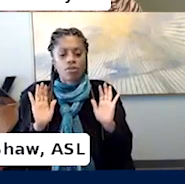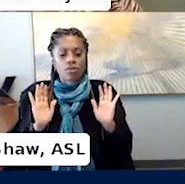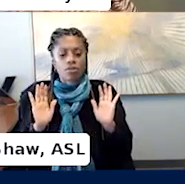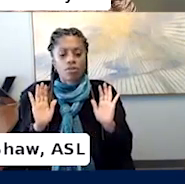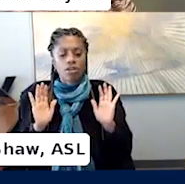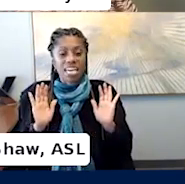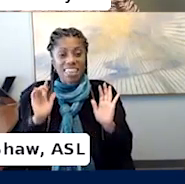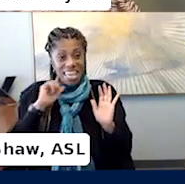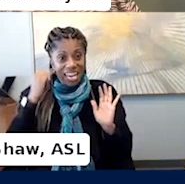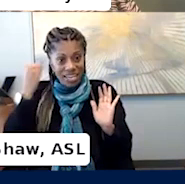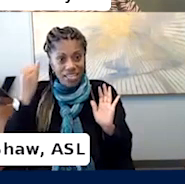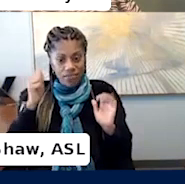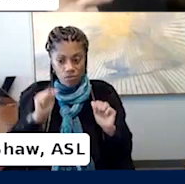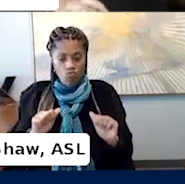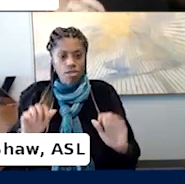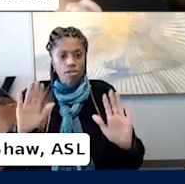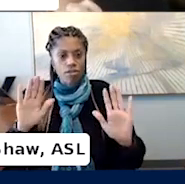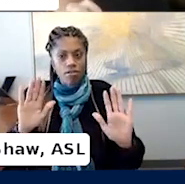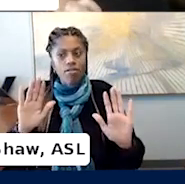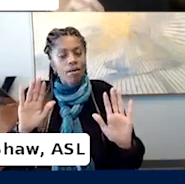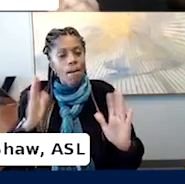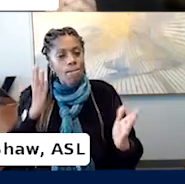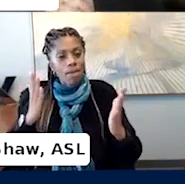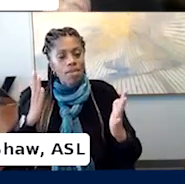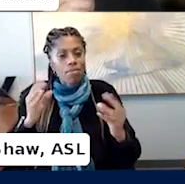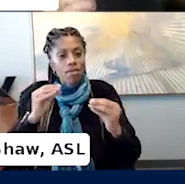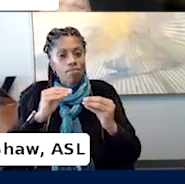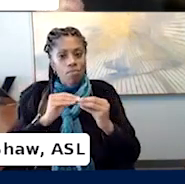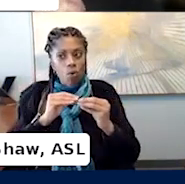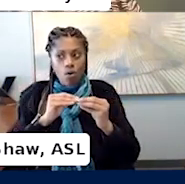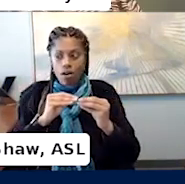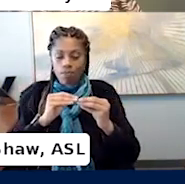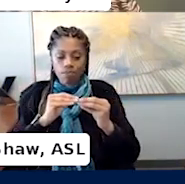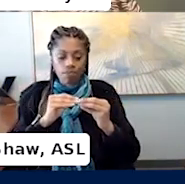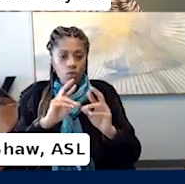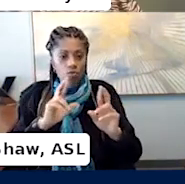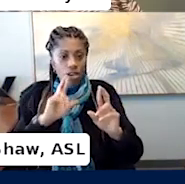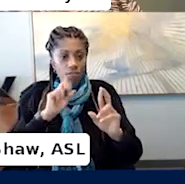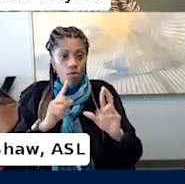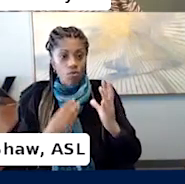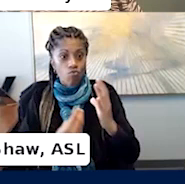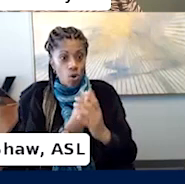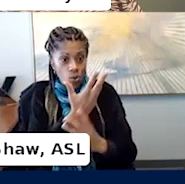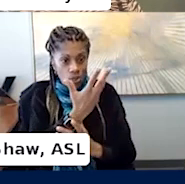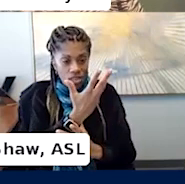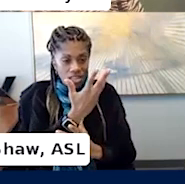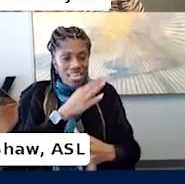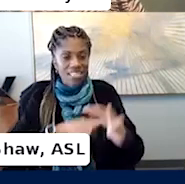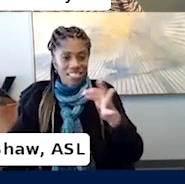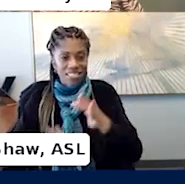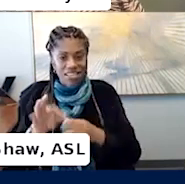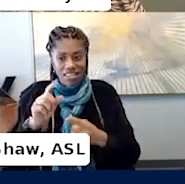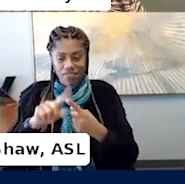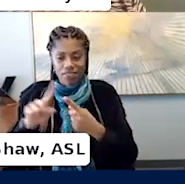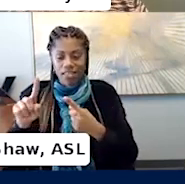we could have ever anticipated. I love that. So I just think that that's extremely important, and